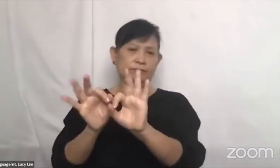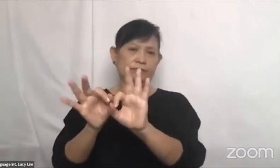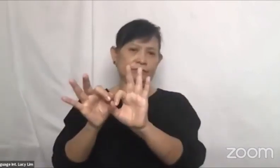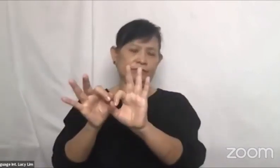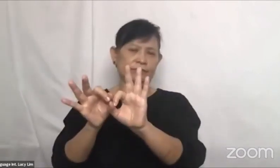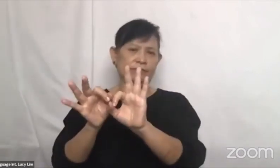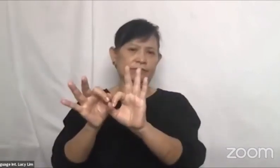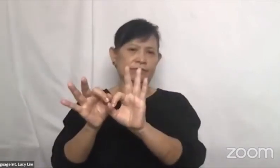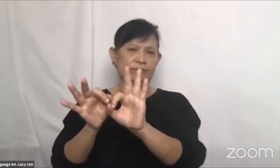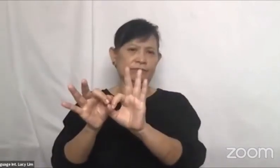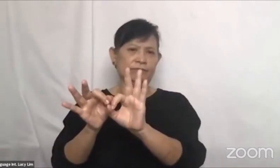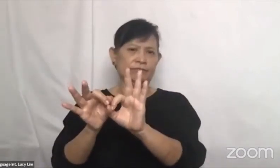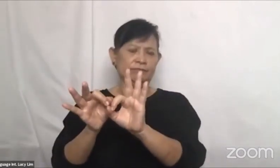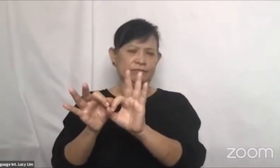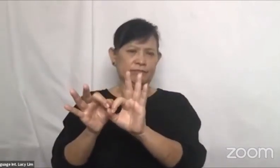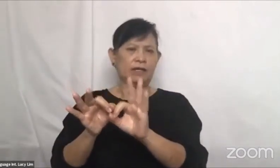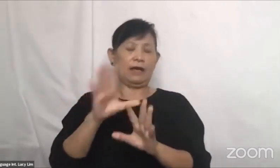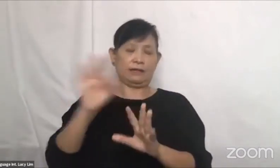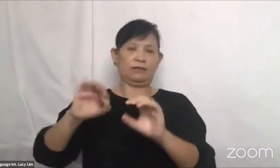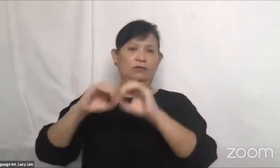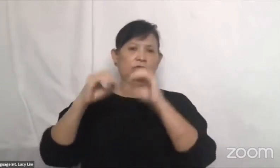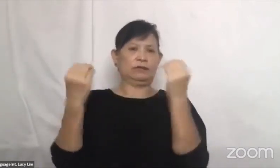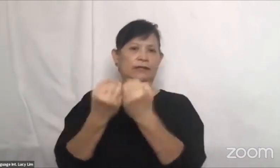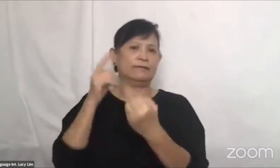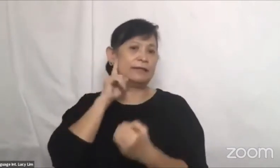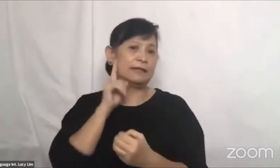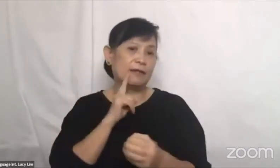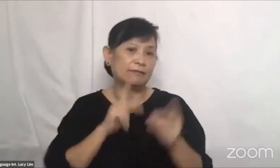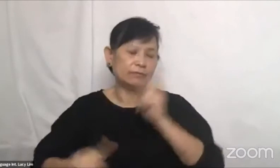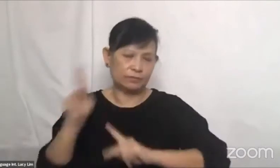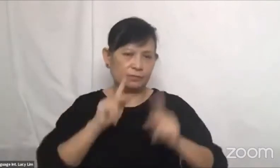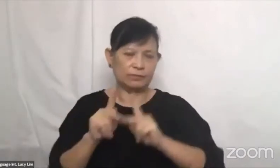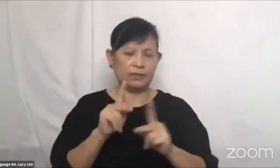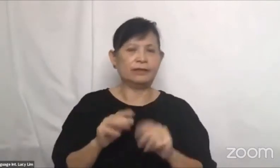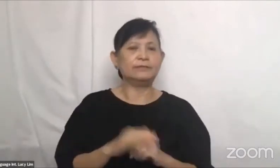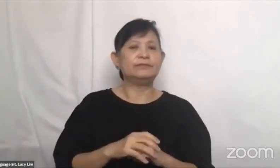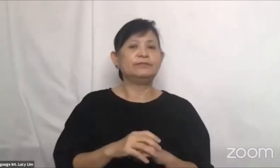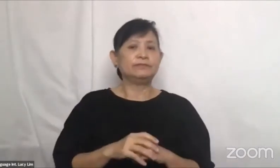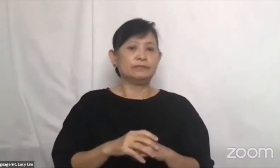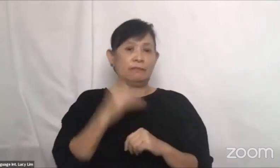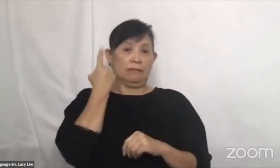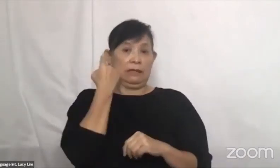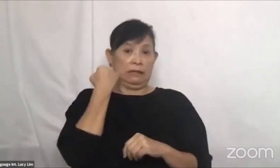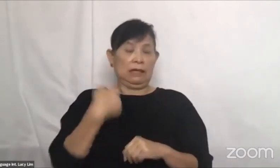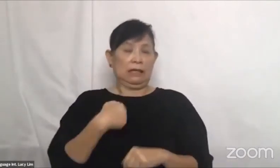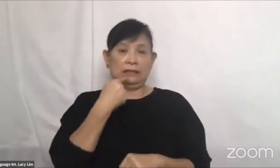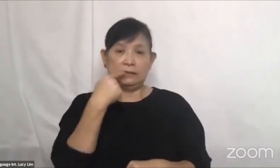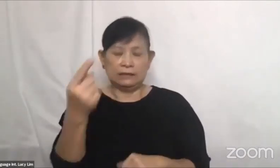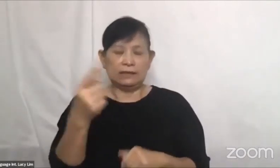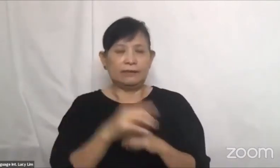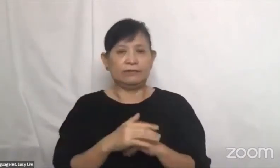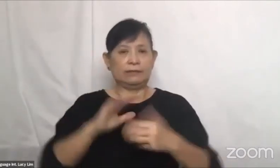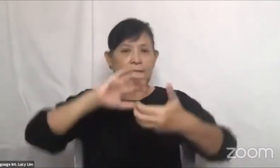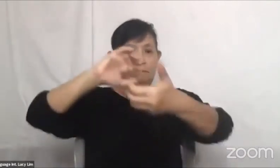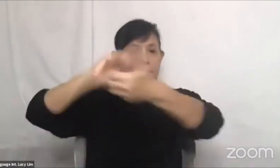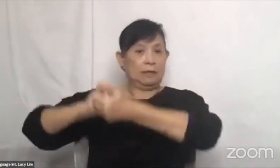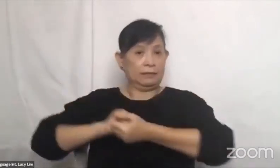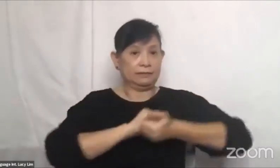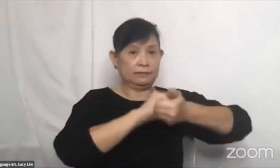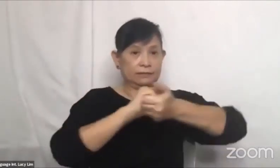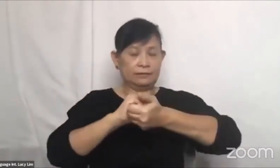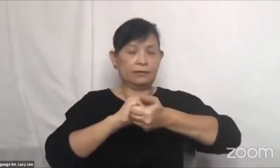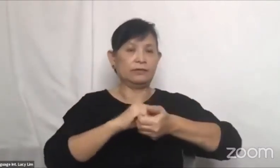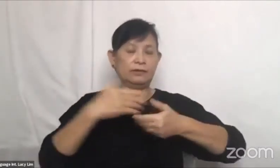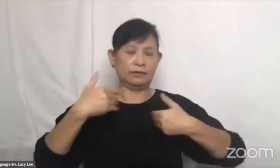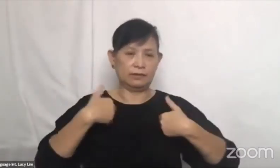of organizations of deaf people. I said earlier in my session the partnership that we have with